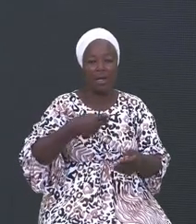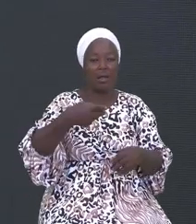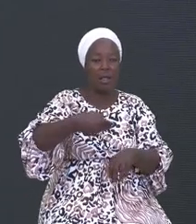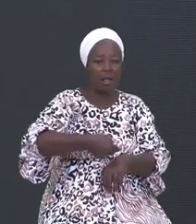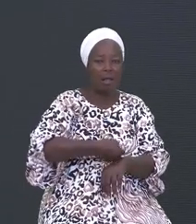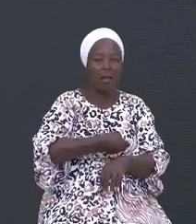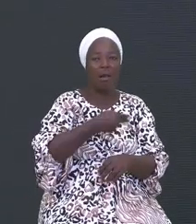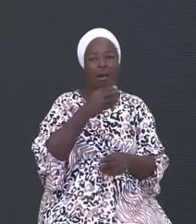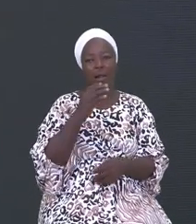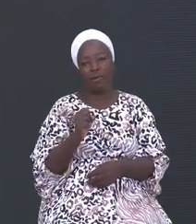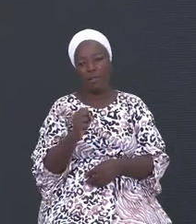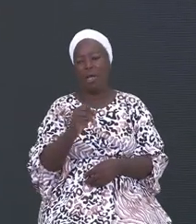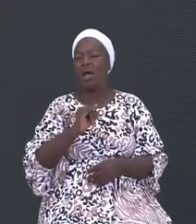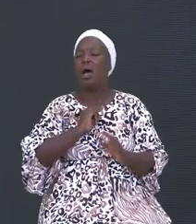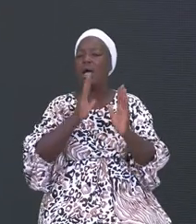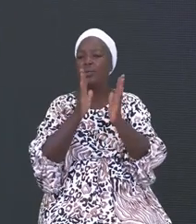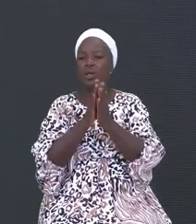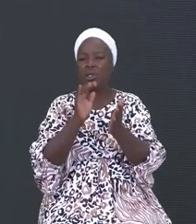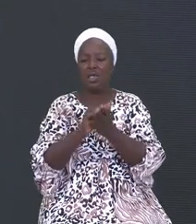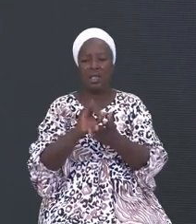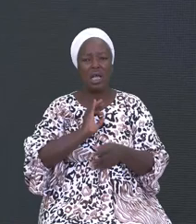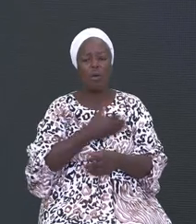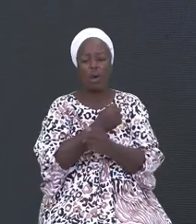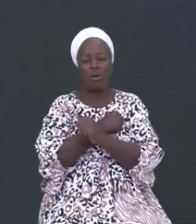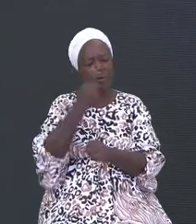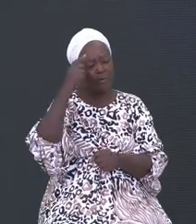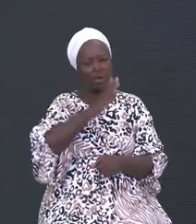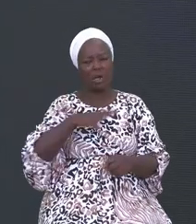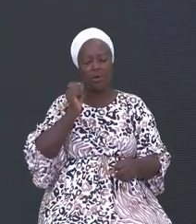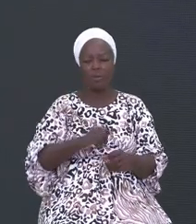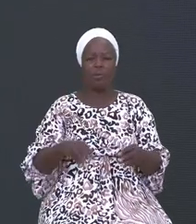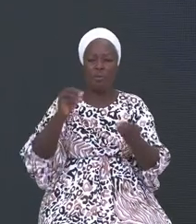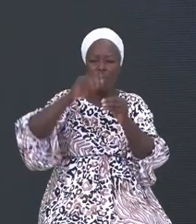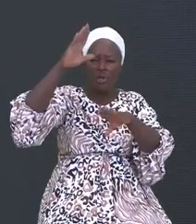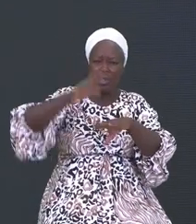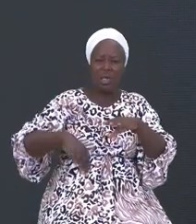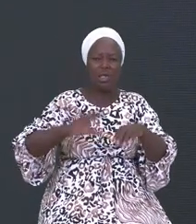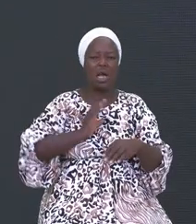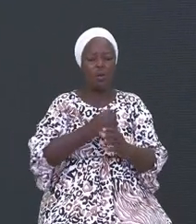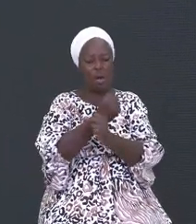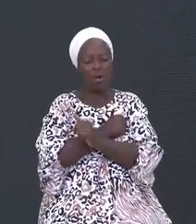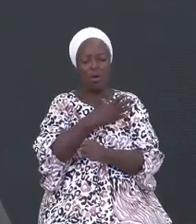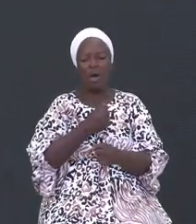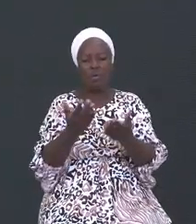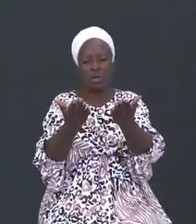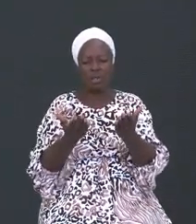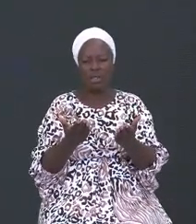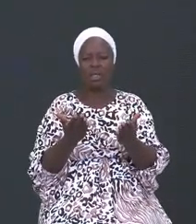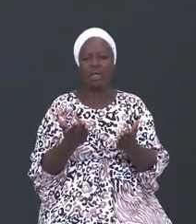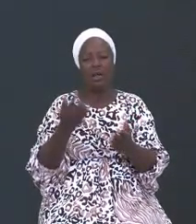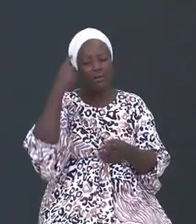for Christ will be above and beyond our love, our desire